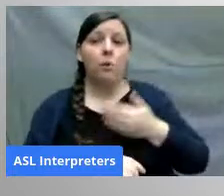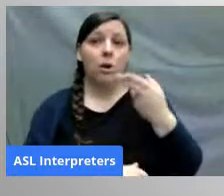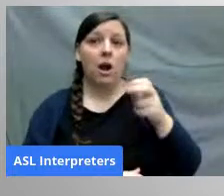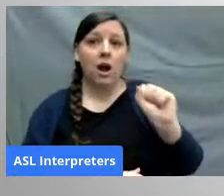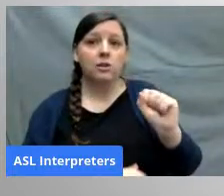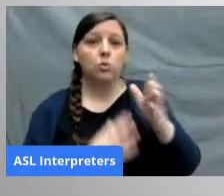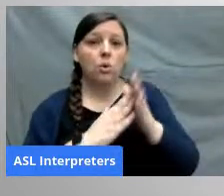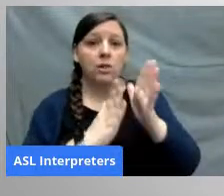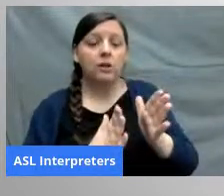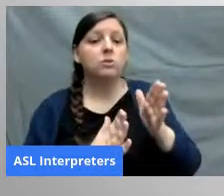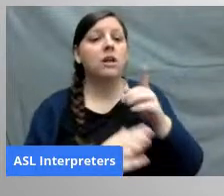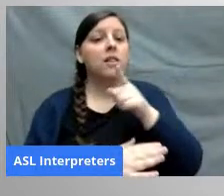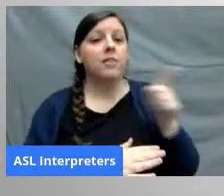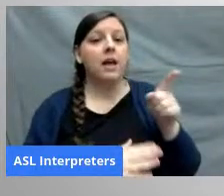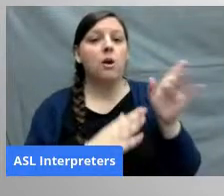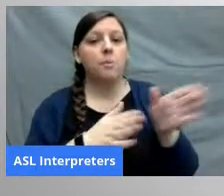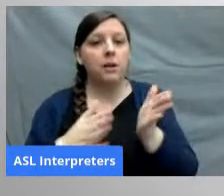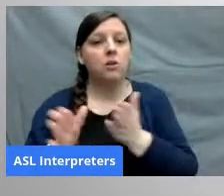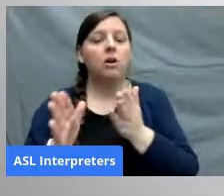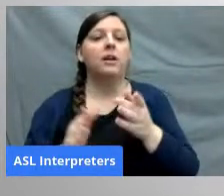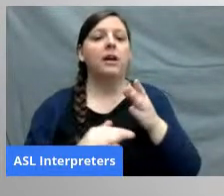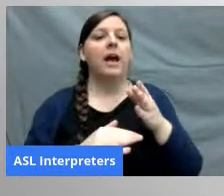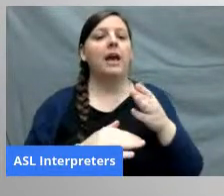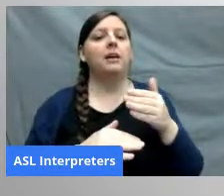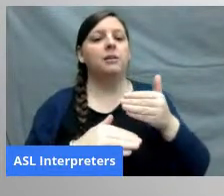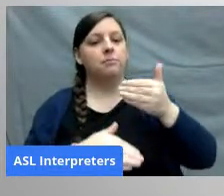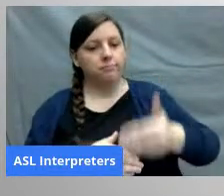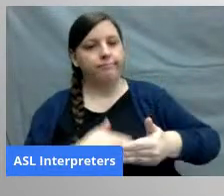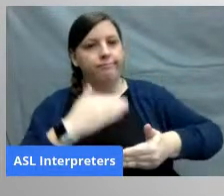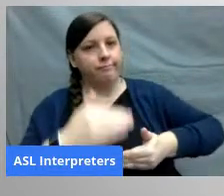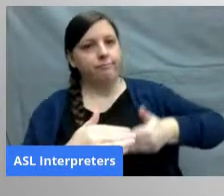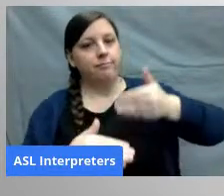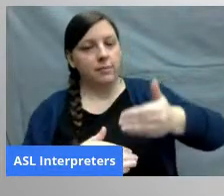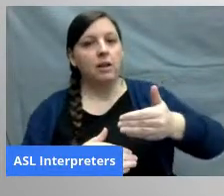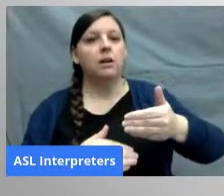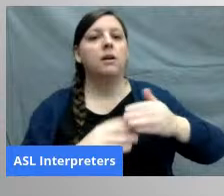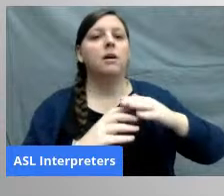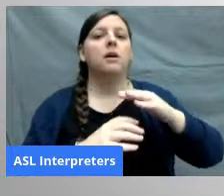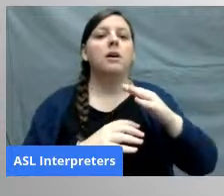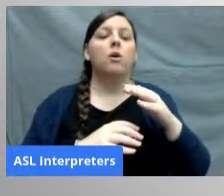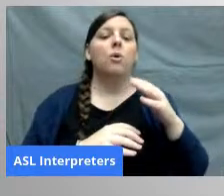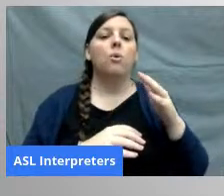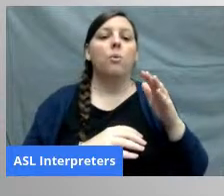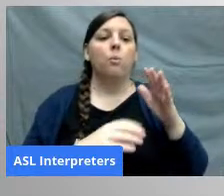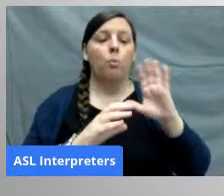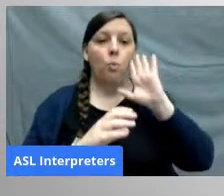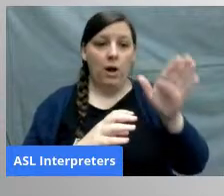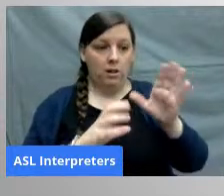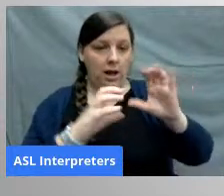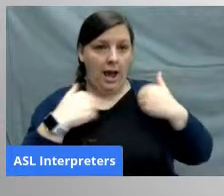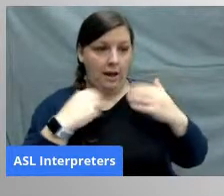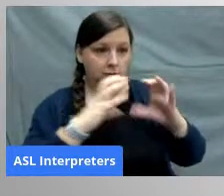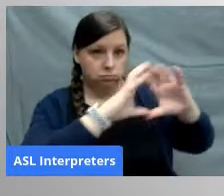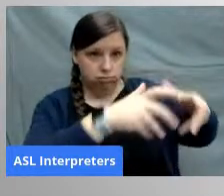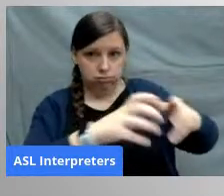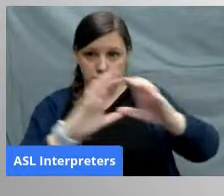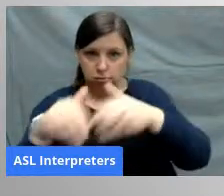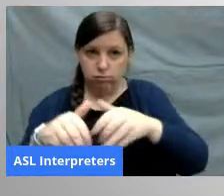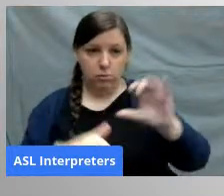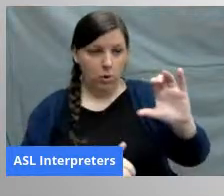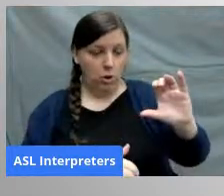phased-in process where they will split students into different cohorts. And that cohort might start 1 day per